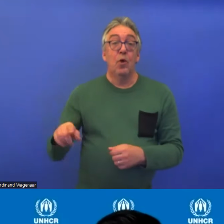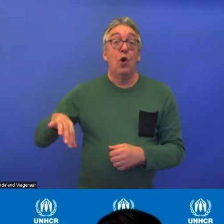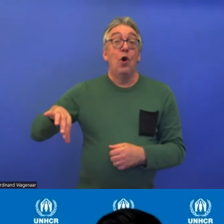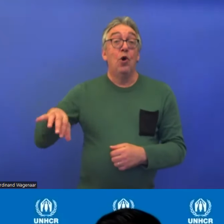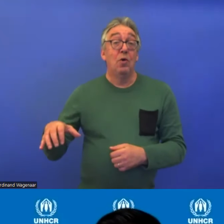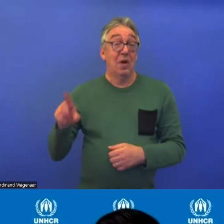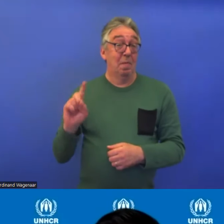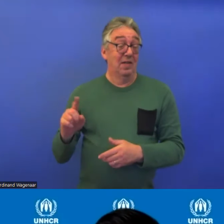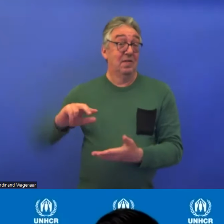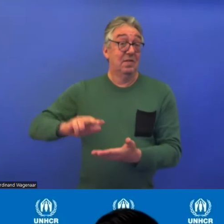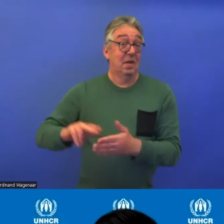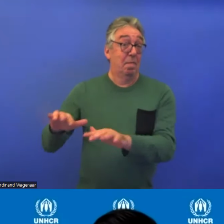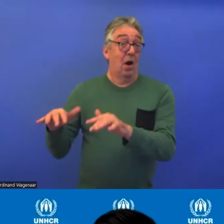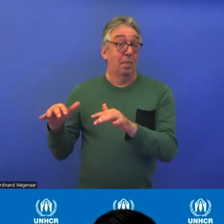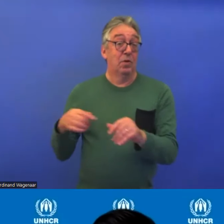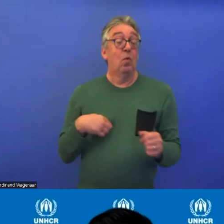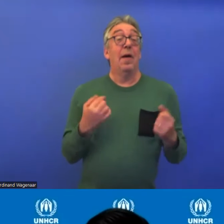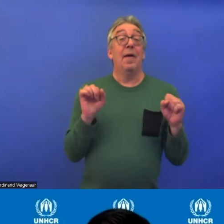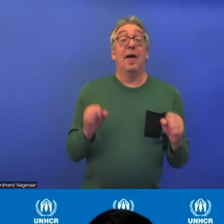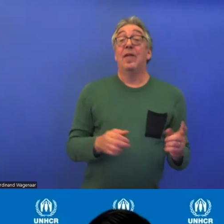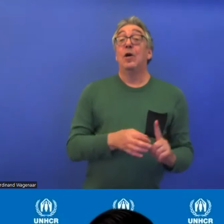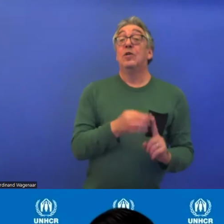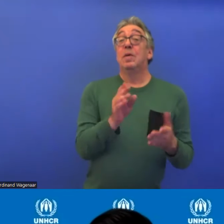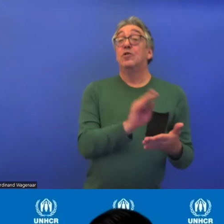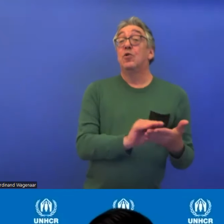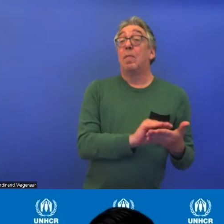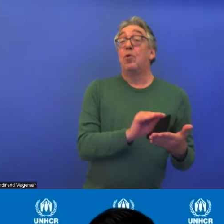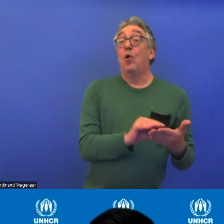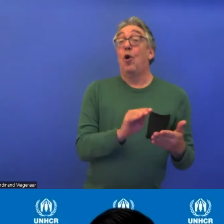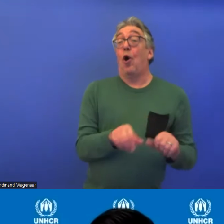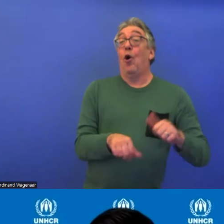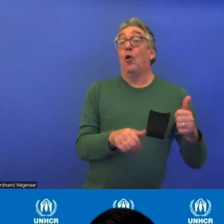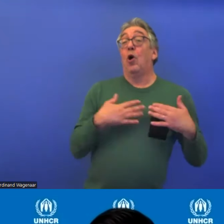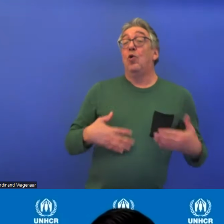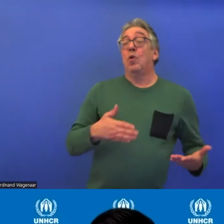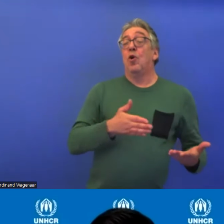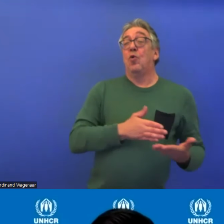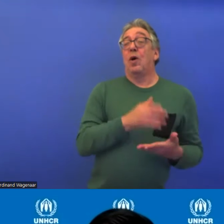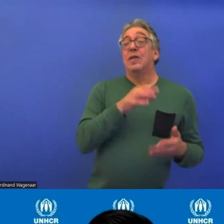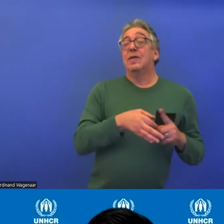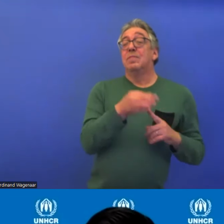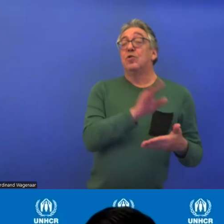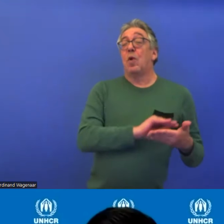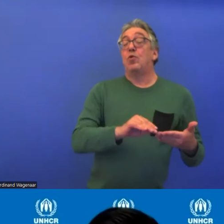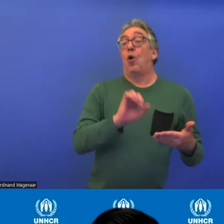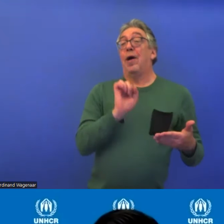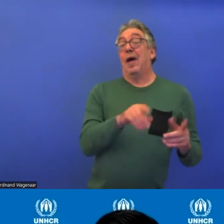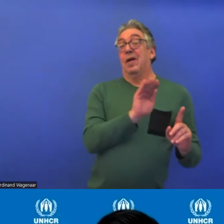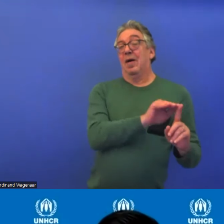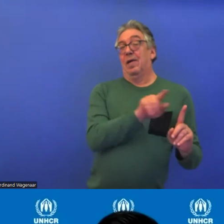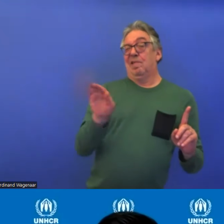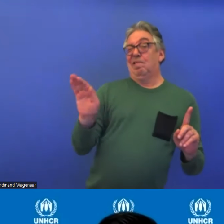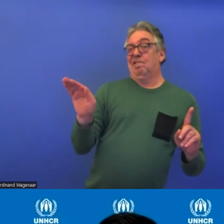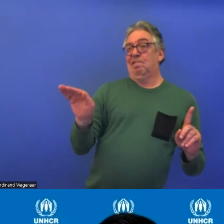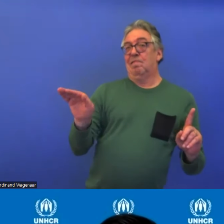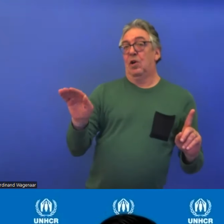can also kind of reinforce that messaging with some of the other human rights mechanisms which do apply to a country to help advance that